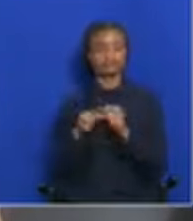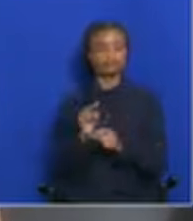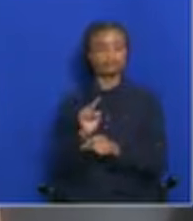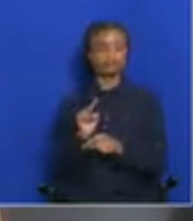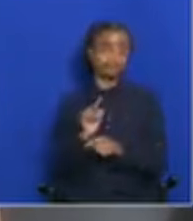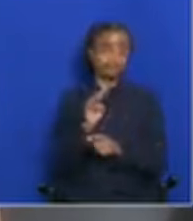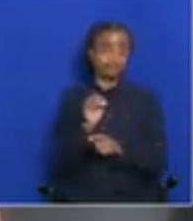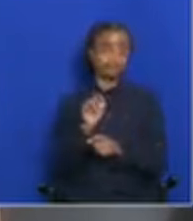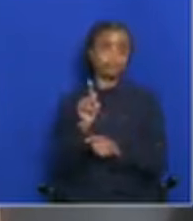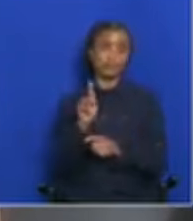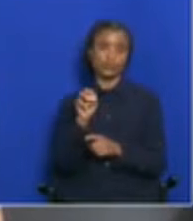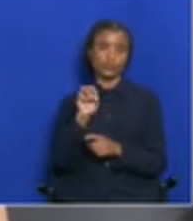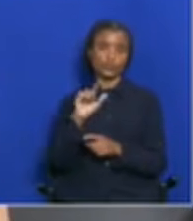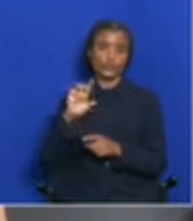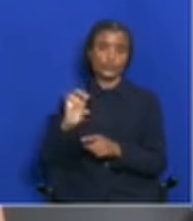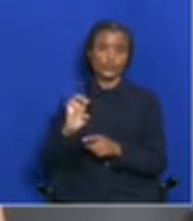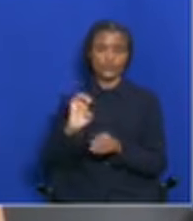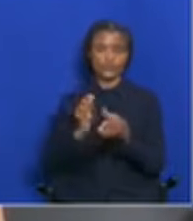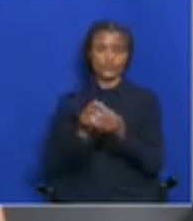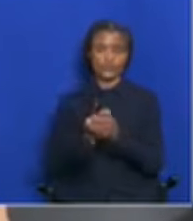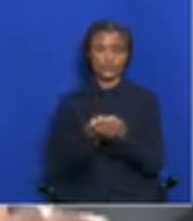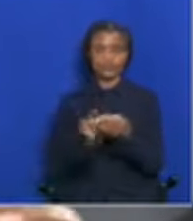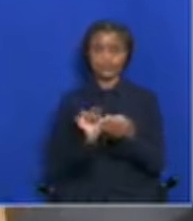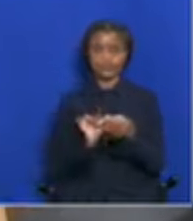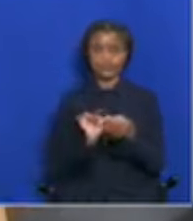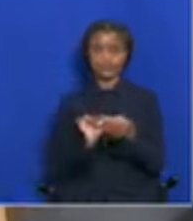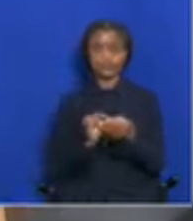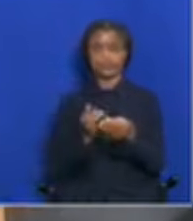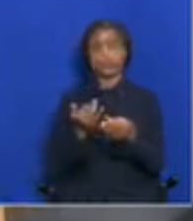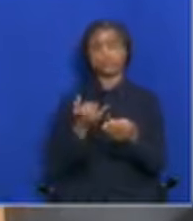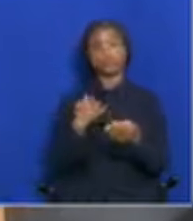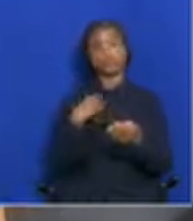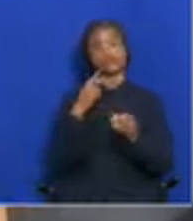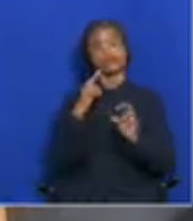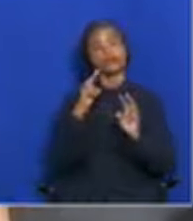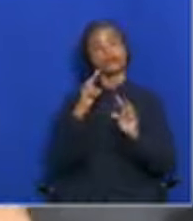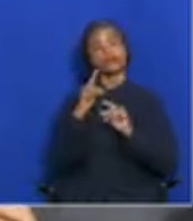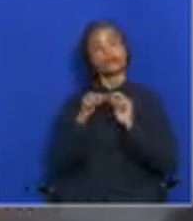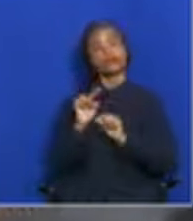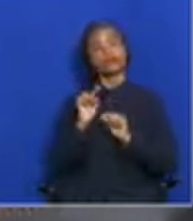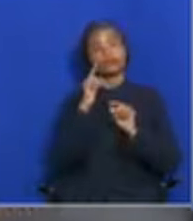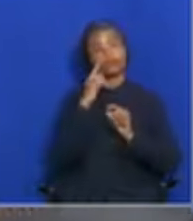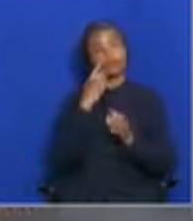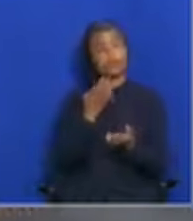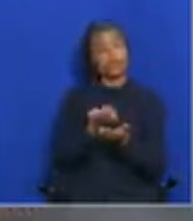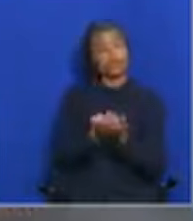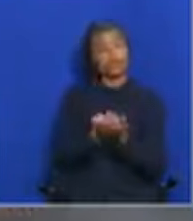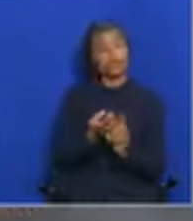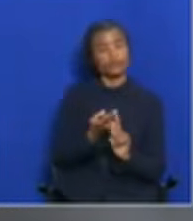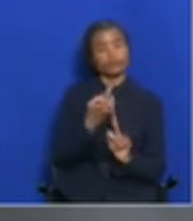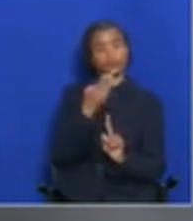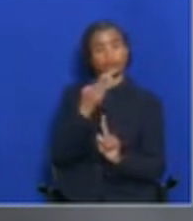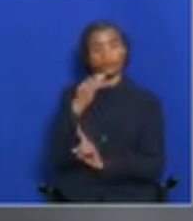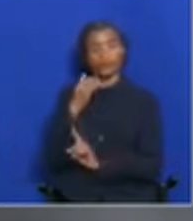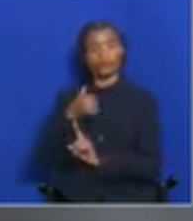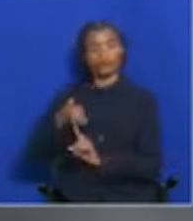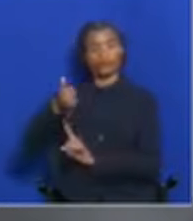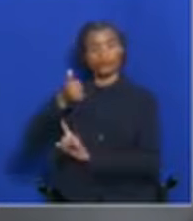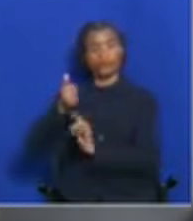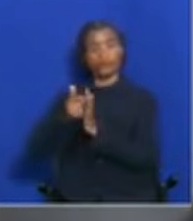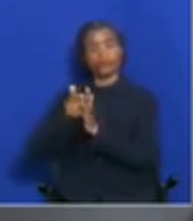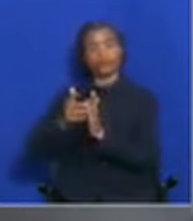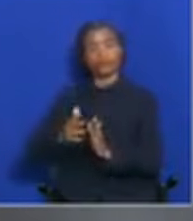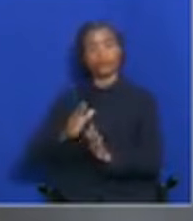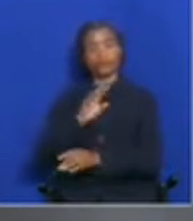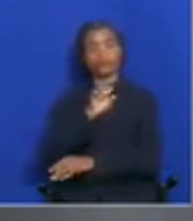and this relates to the evidence of Advocate Serunia regarding the bail amendment and